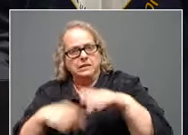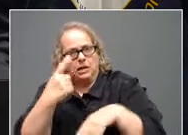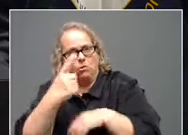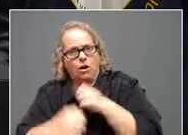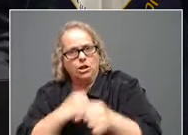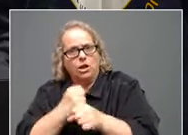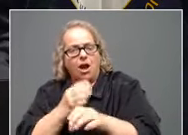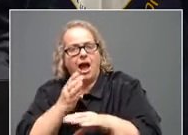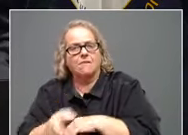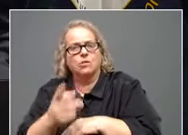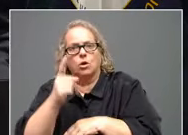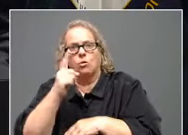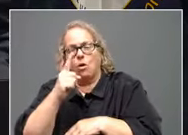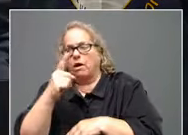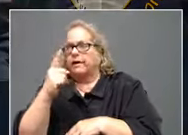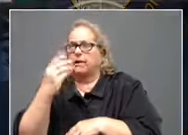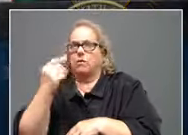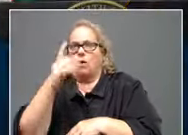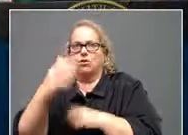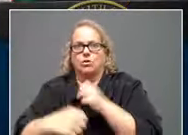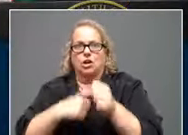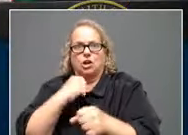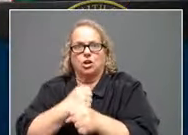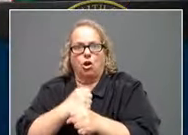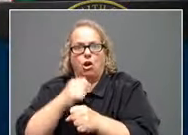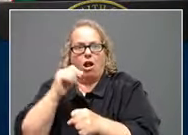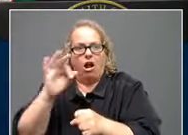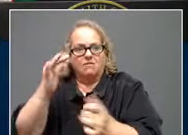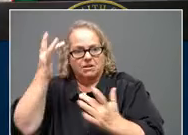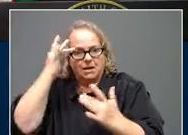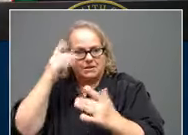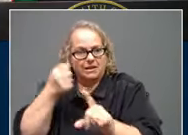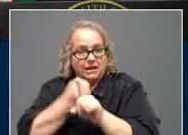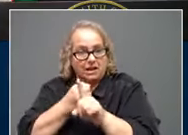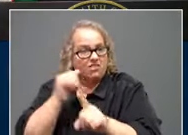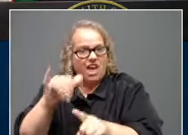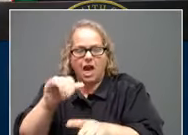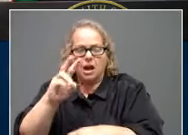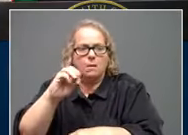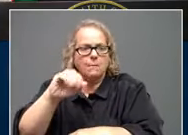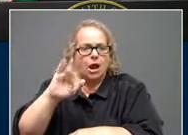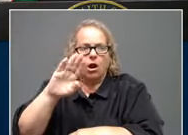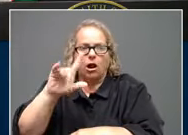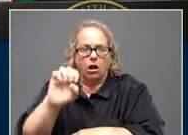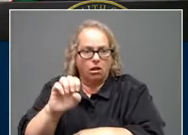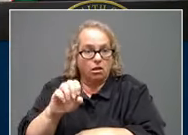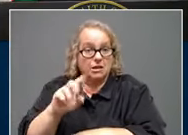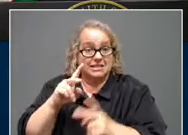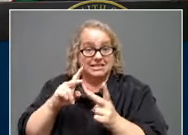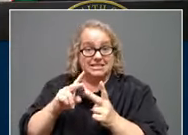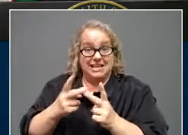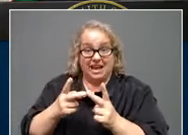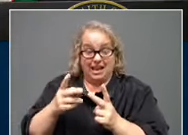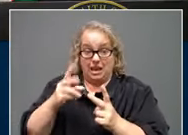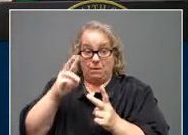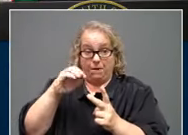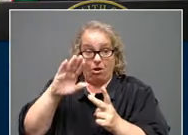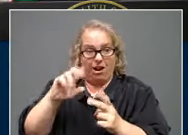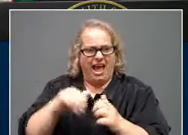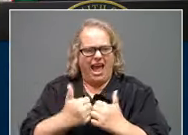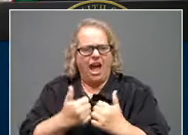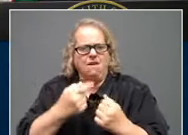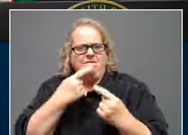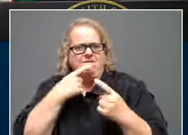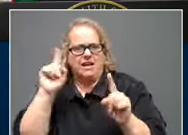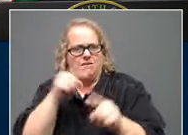every 100-year pandemic hit. That is a miracle. Second miracle on top of it is how effective they were. We were hoping for something maybe